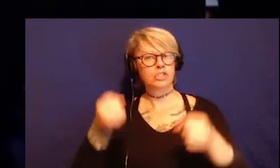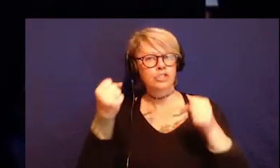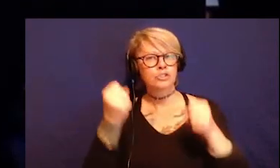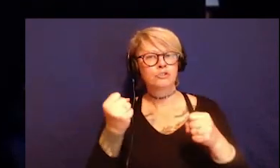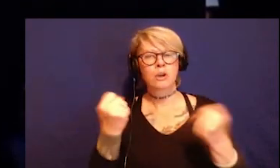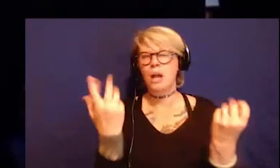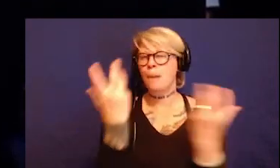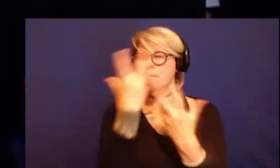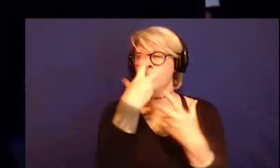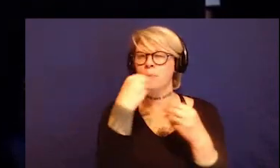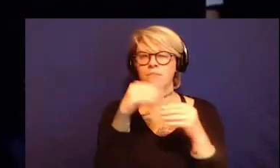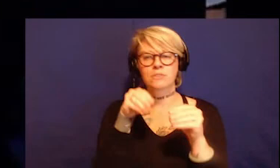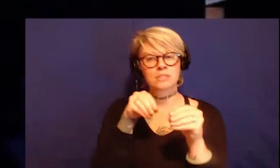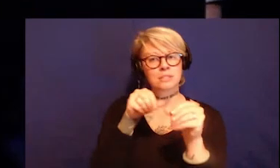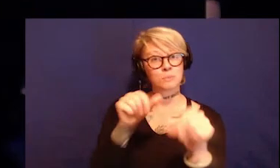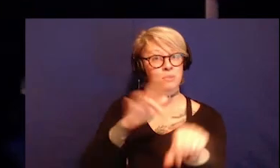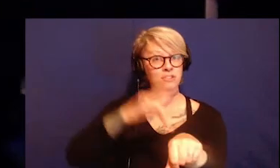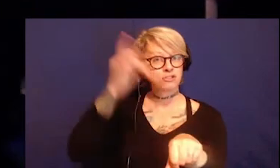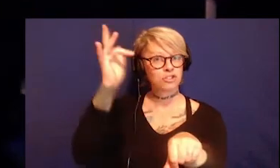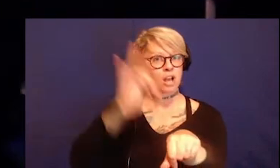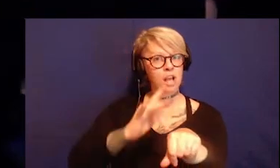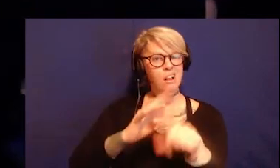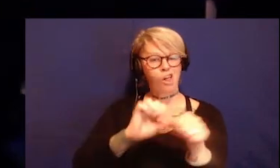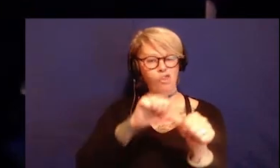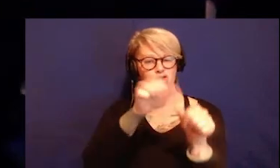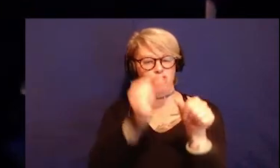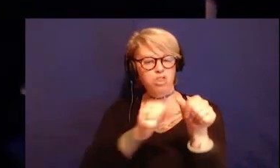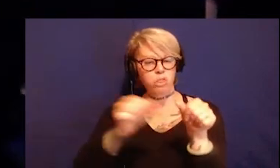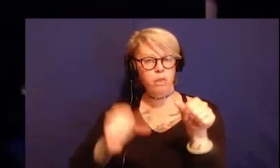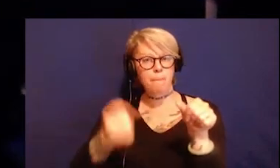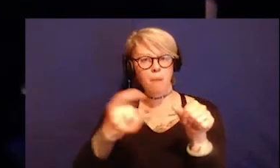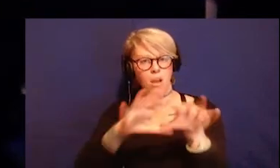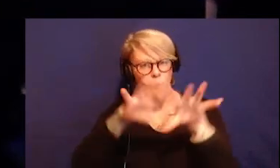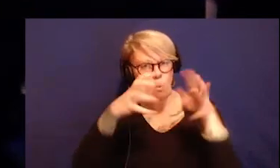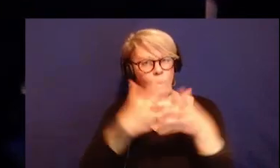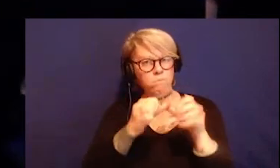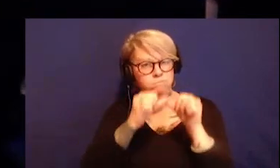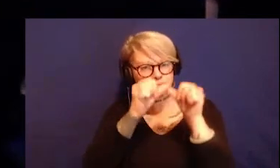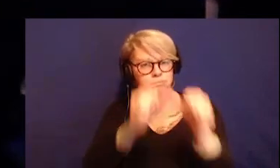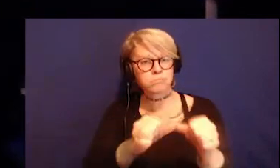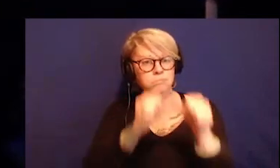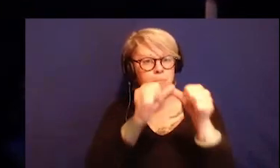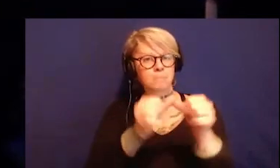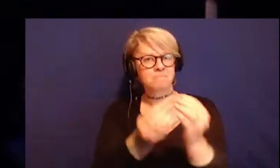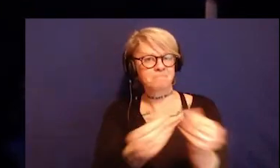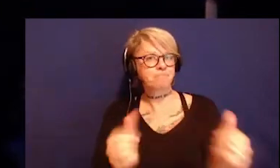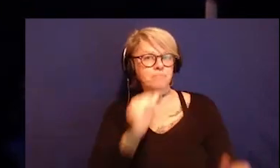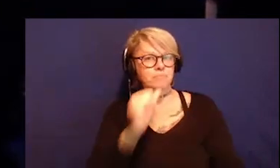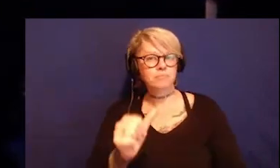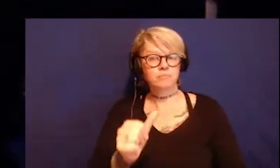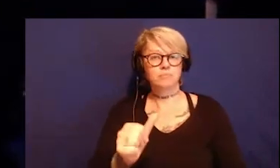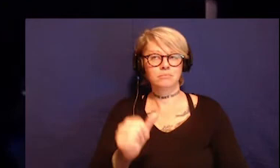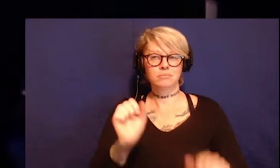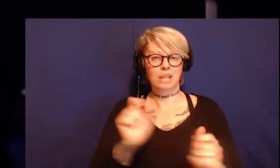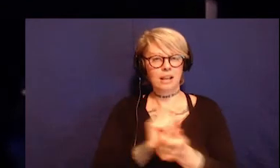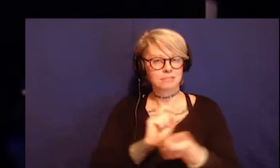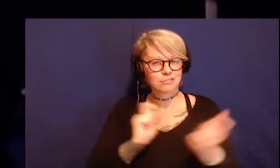smooth, shiny, deformed but forever whole. The chance to become something else.